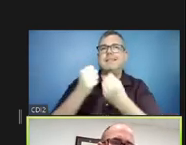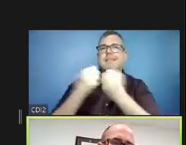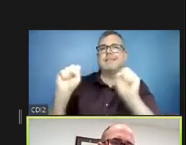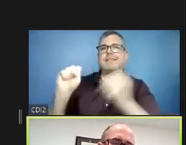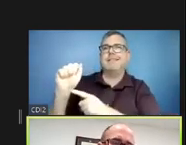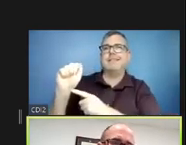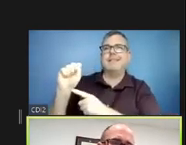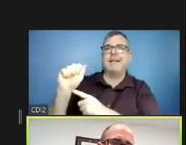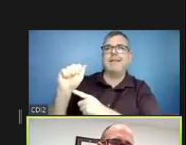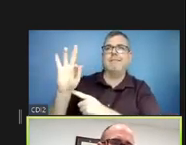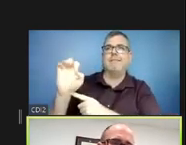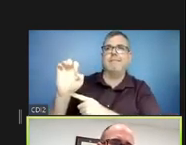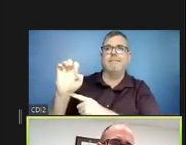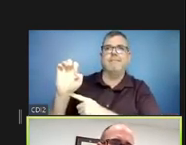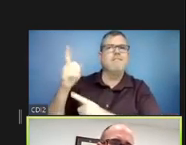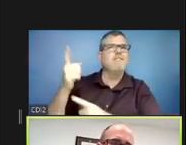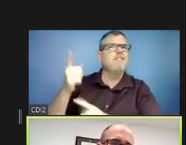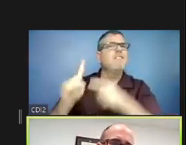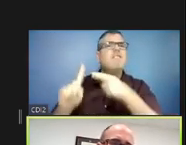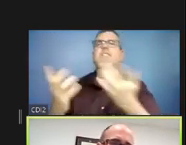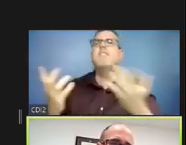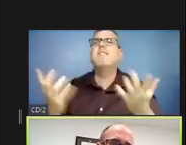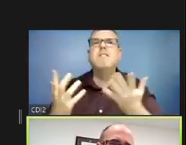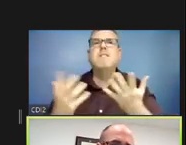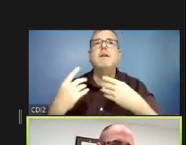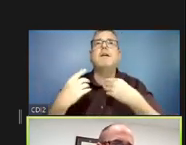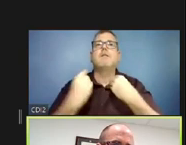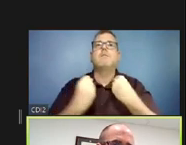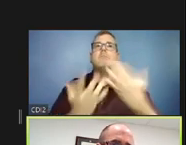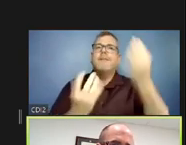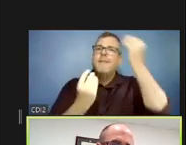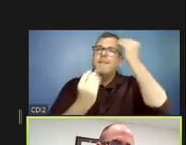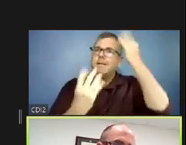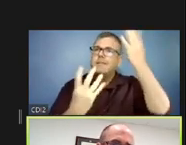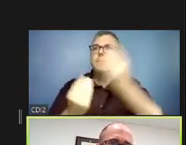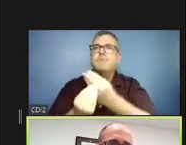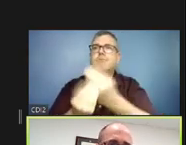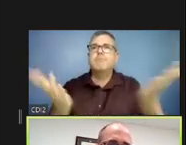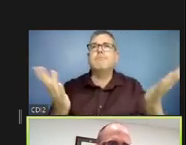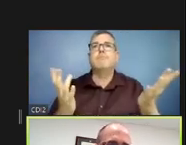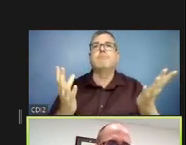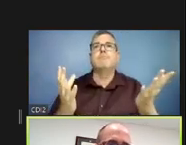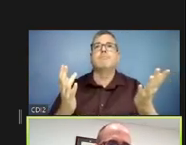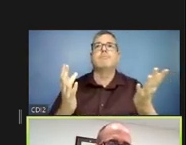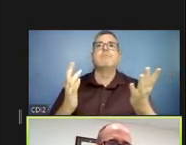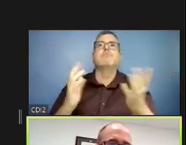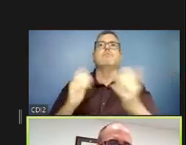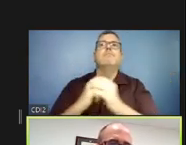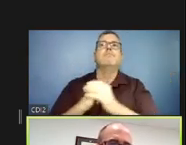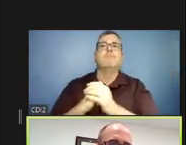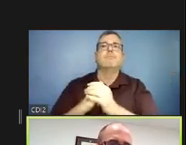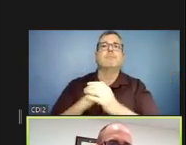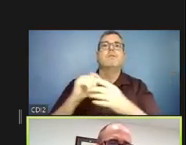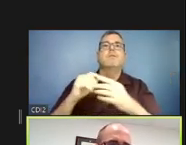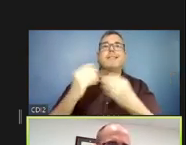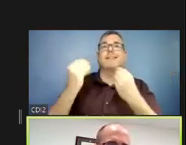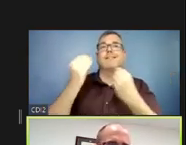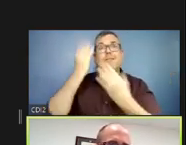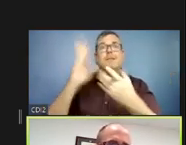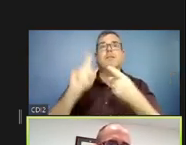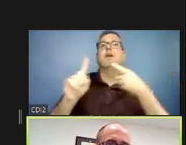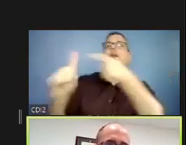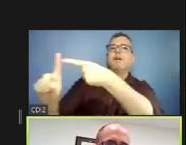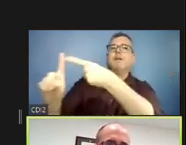into a national database to track what's happening as